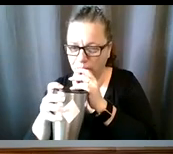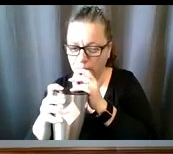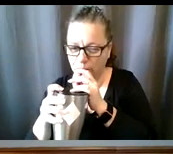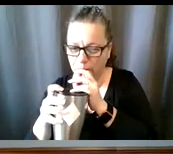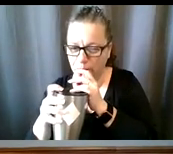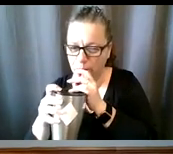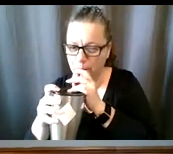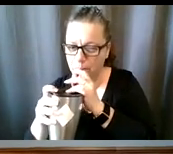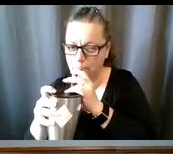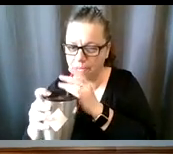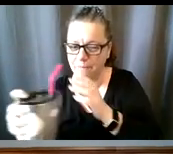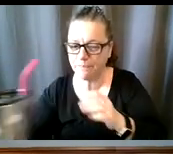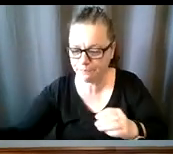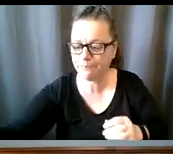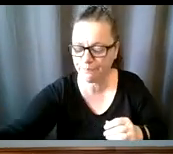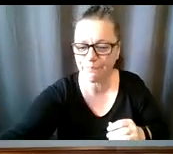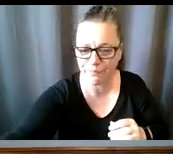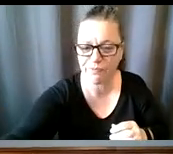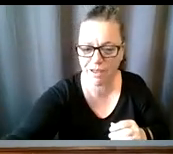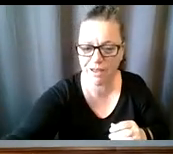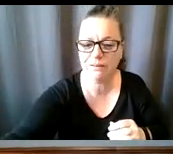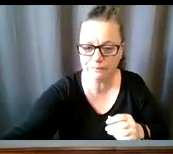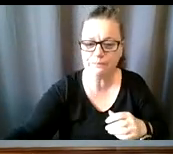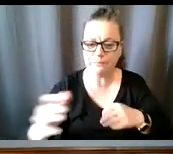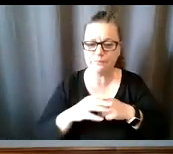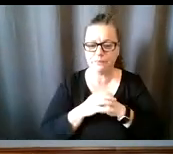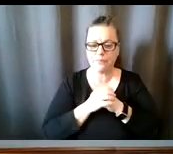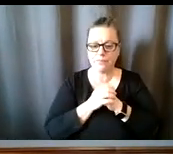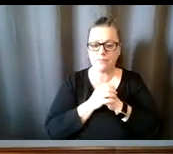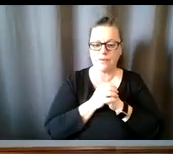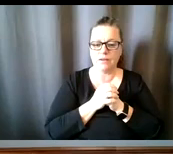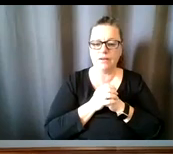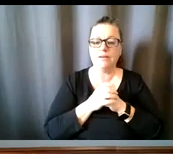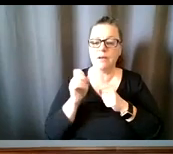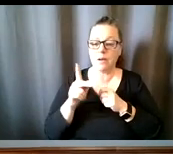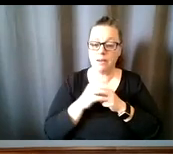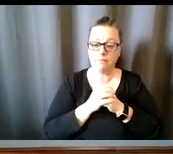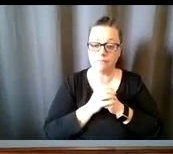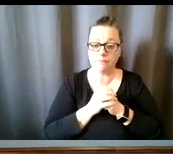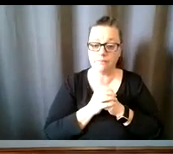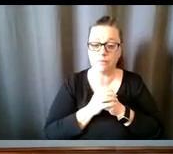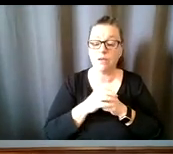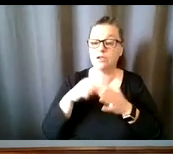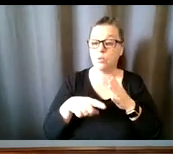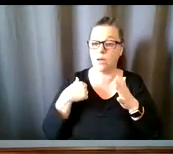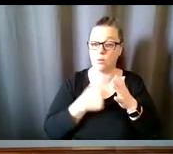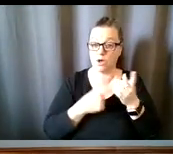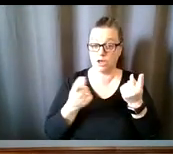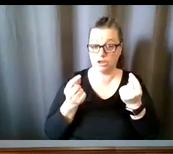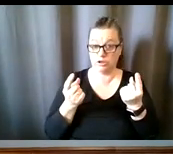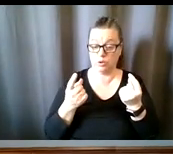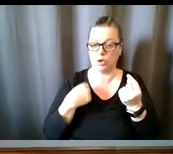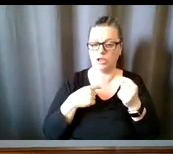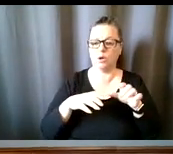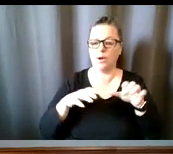people no, some people yes. It's fantastic. All right, so here we go. What we're going to do is we're going to do a little